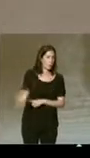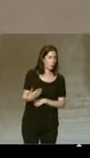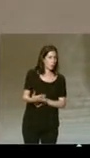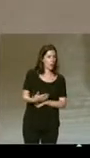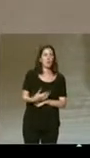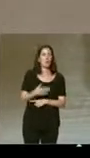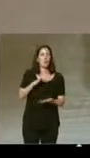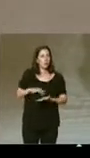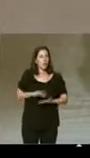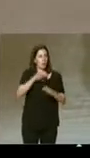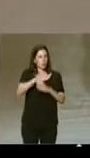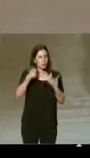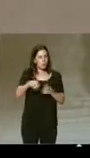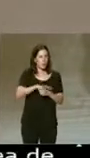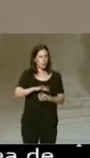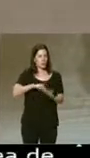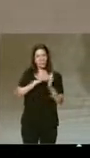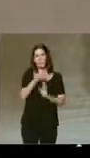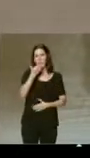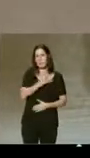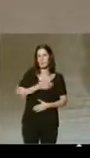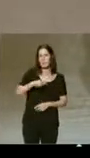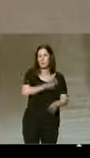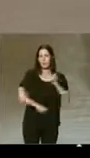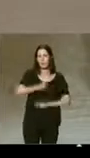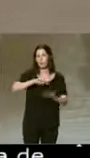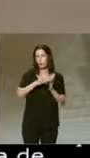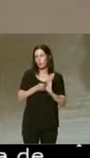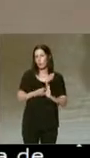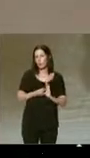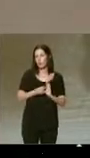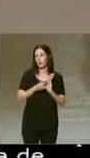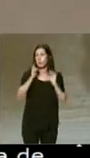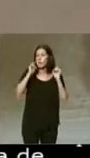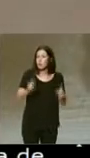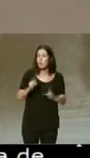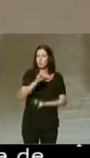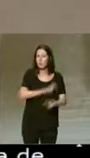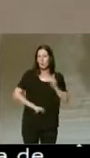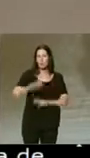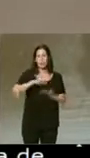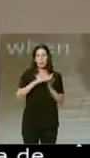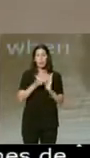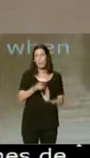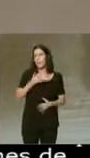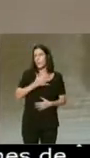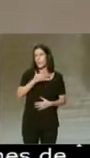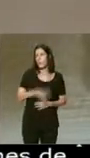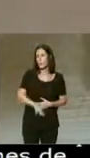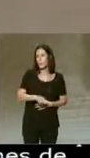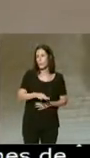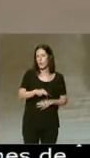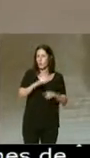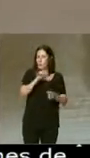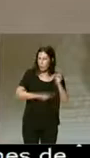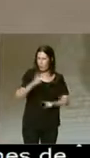So this happens to people who work in the technology. When we want to come to solutions, we base ourselves on